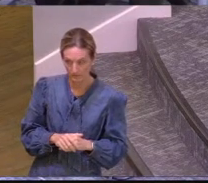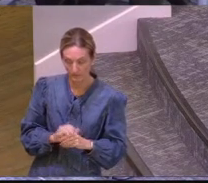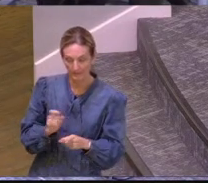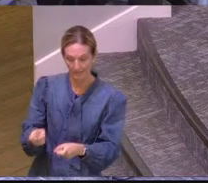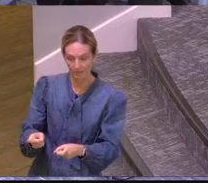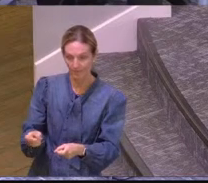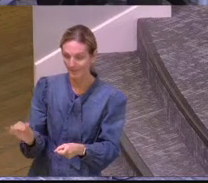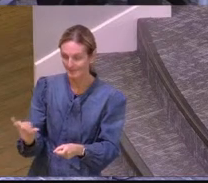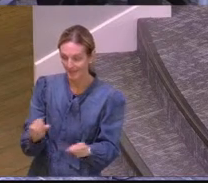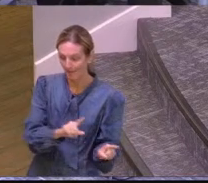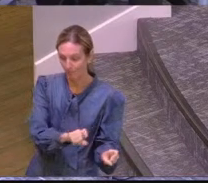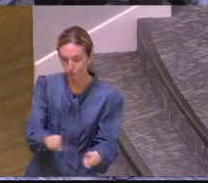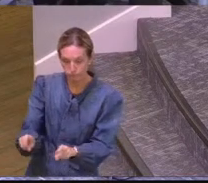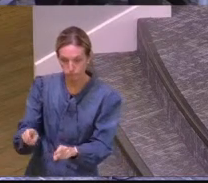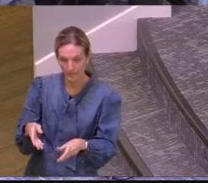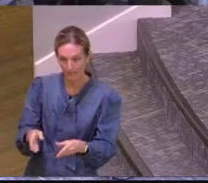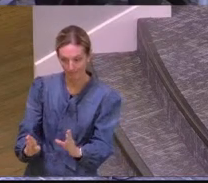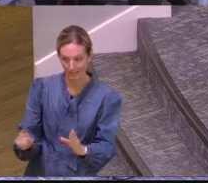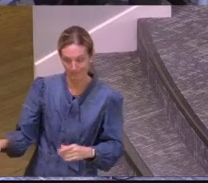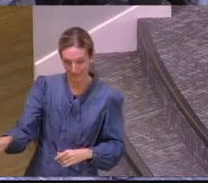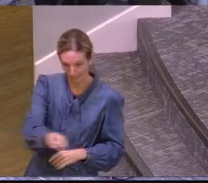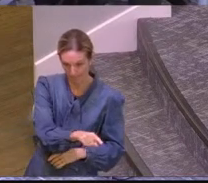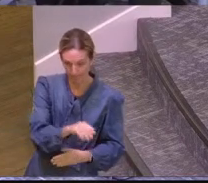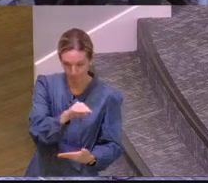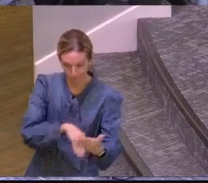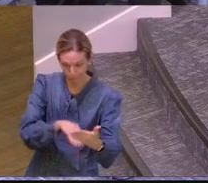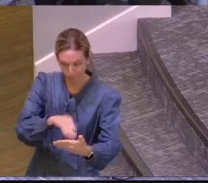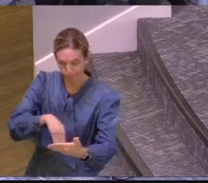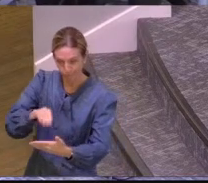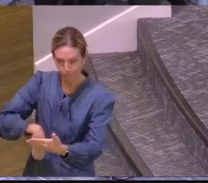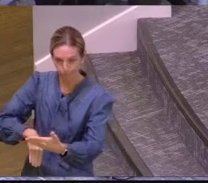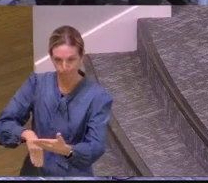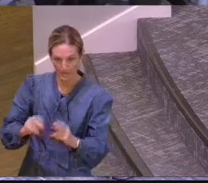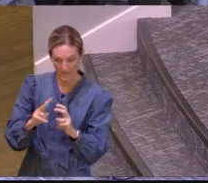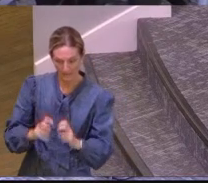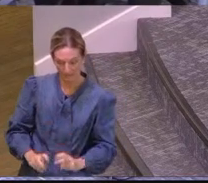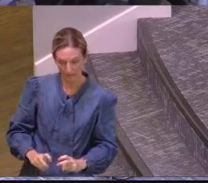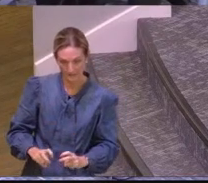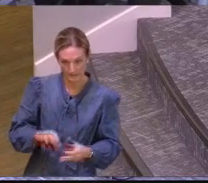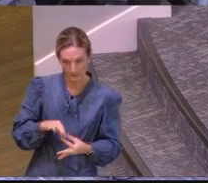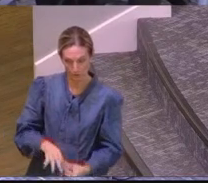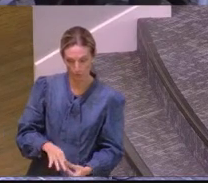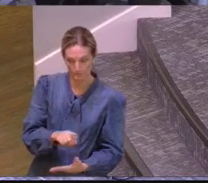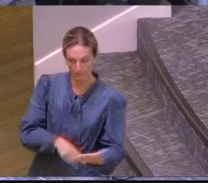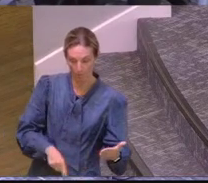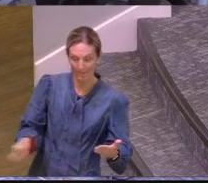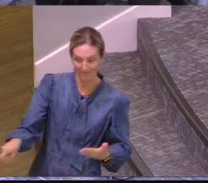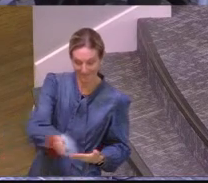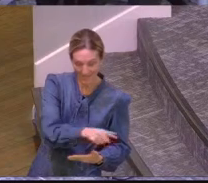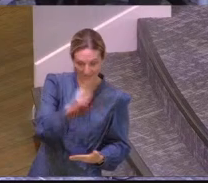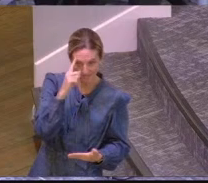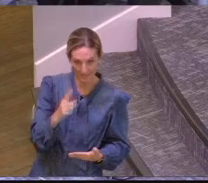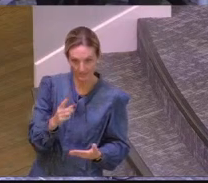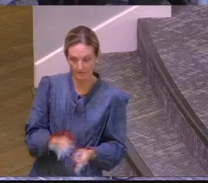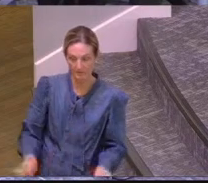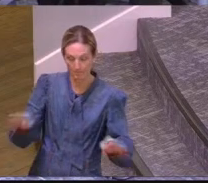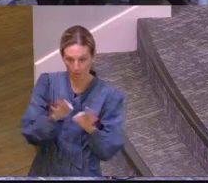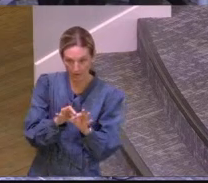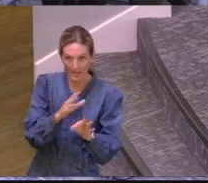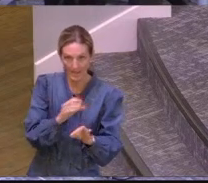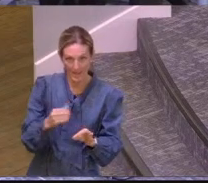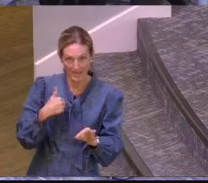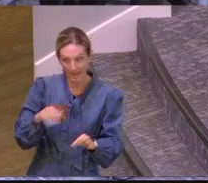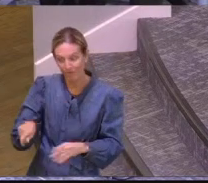survey and let them rank it and analyze it in terms of what they might come up with, and even have an